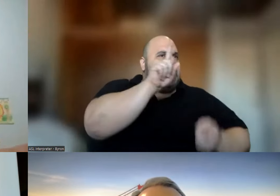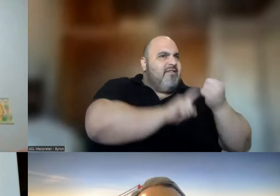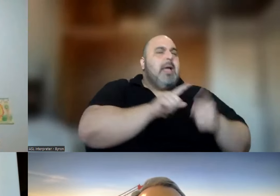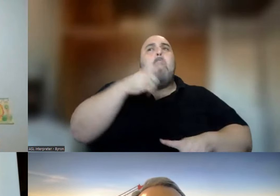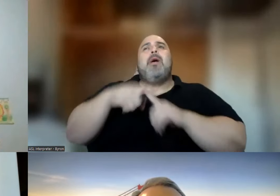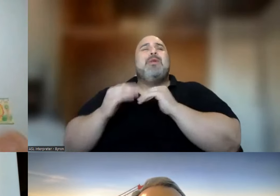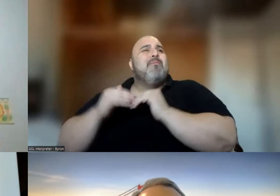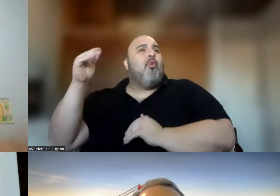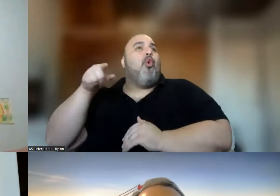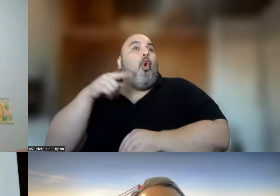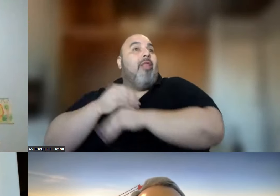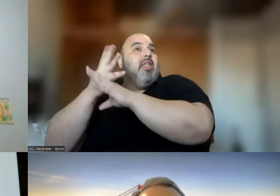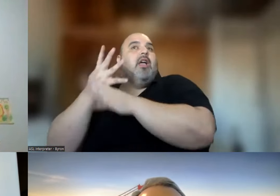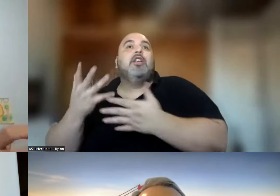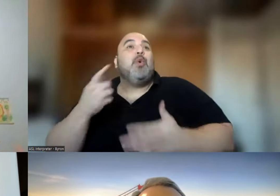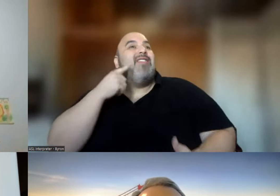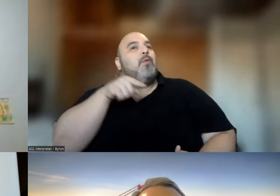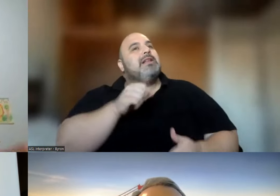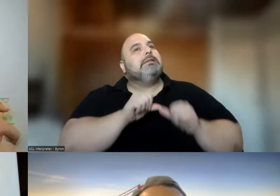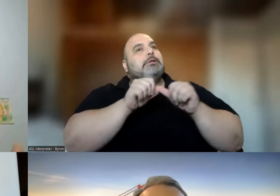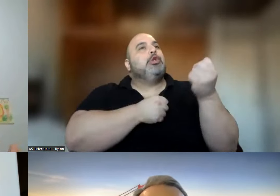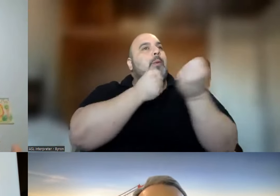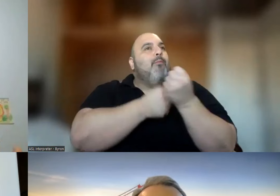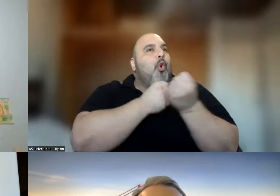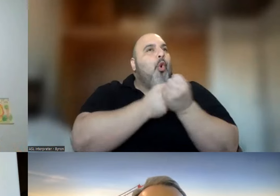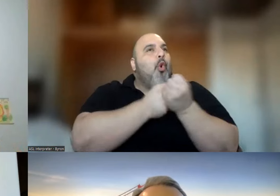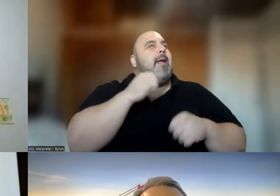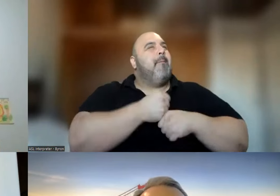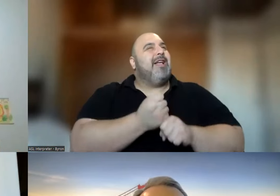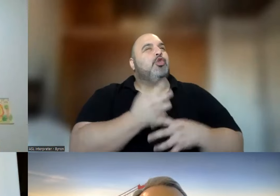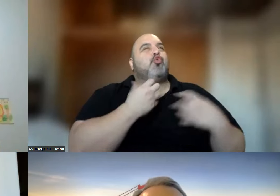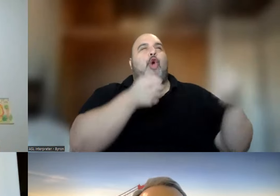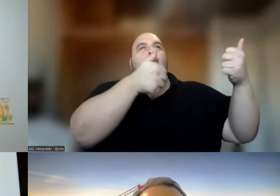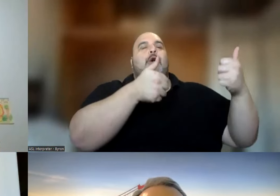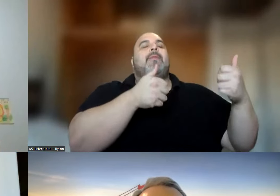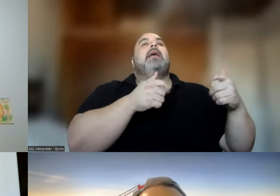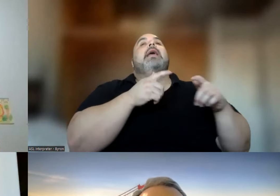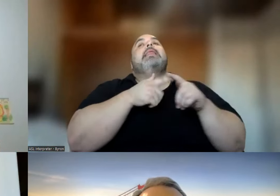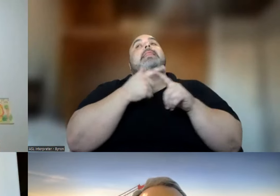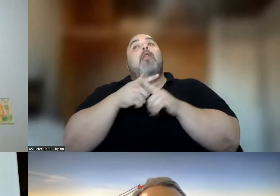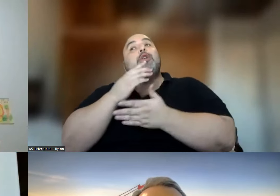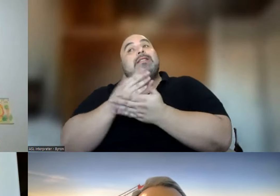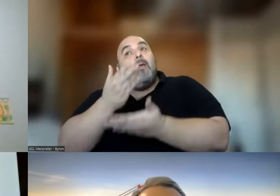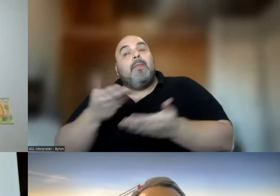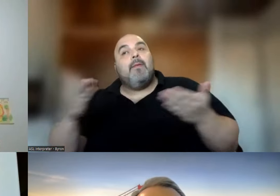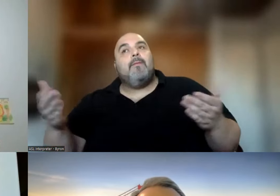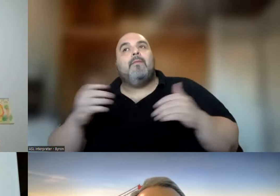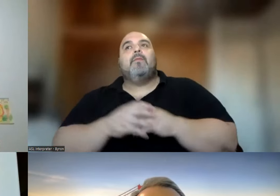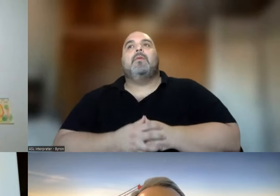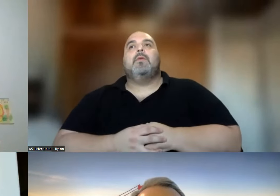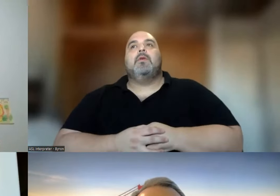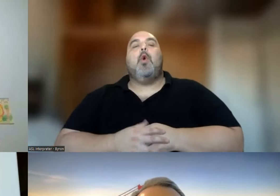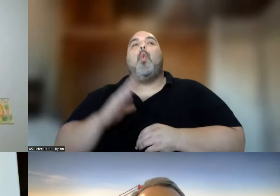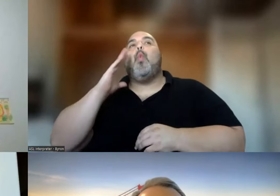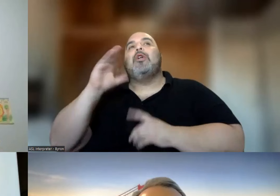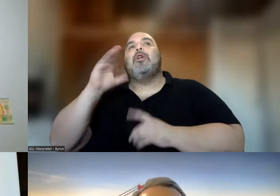to continue to support, and I think fortified even more than the feds did. Then there are some things that will